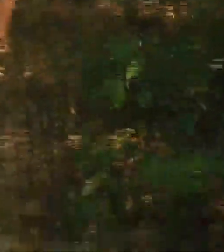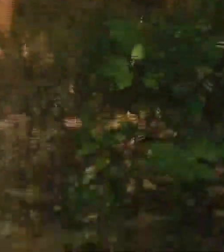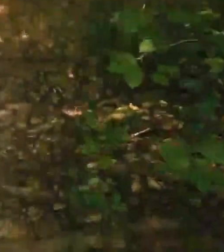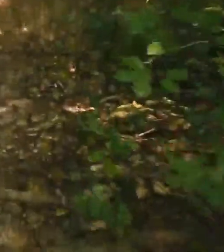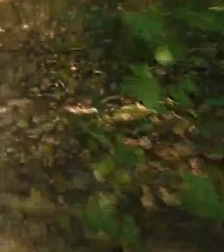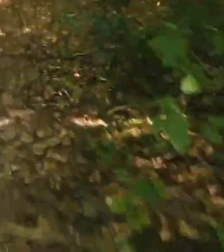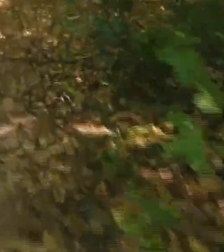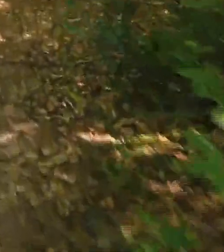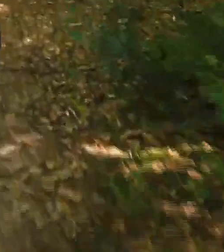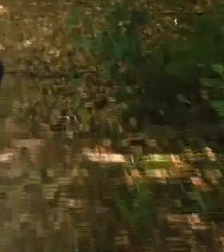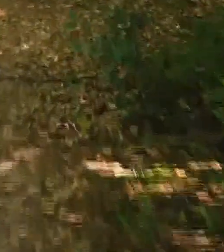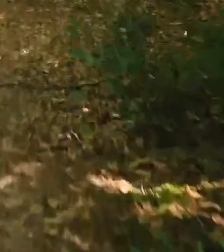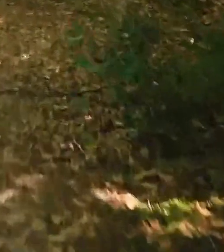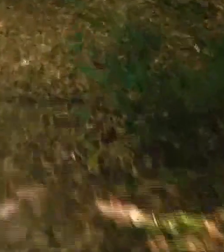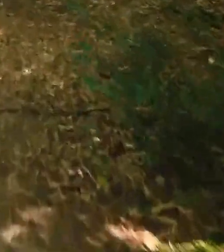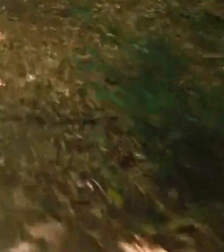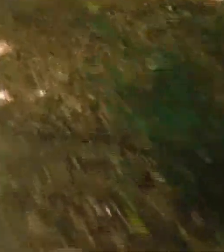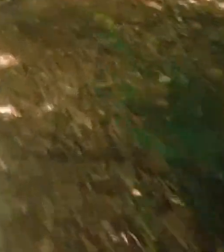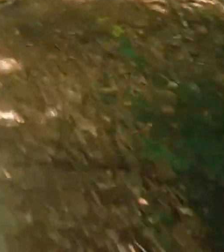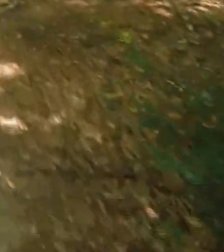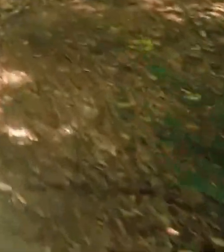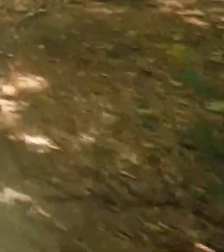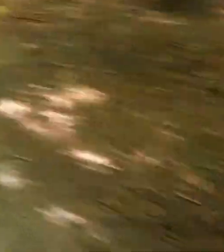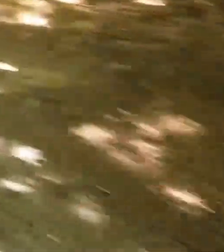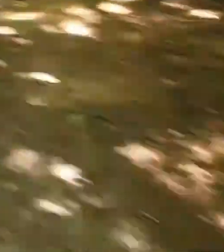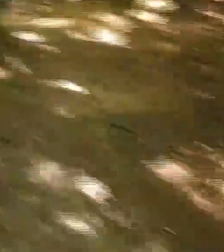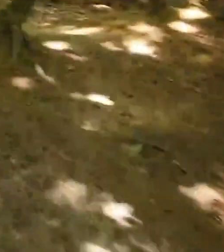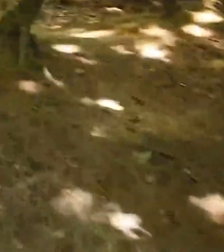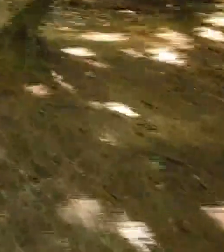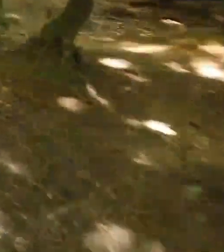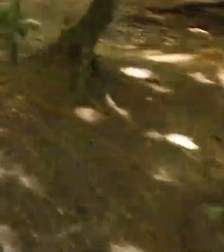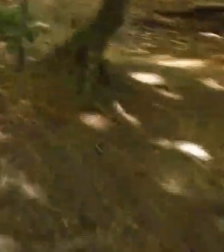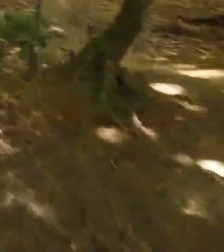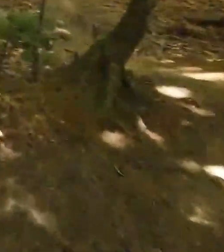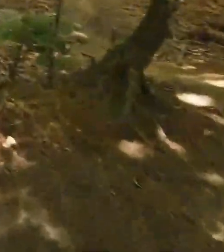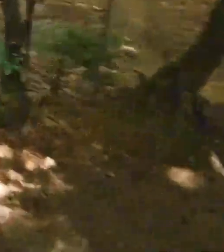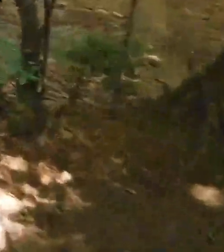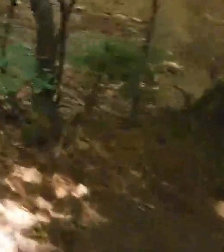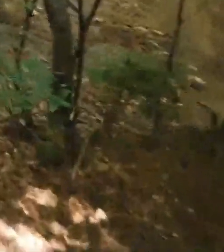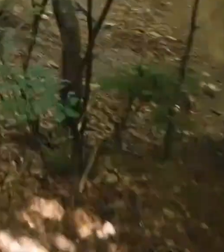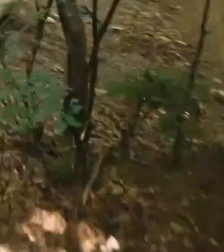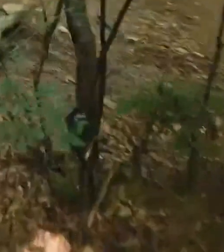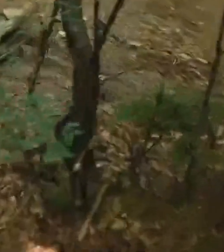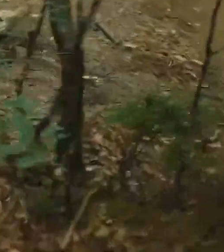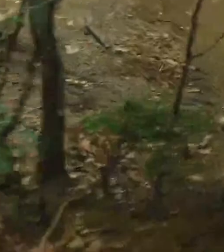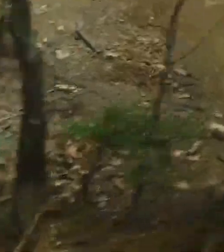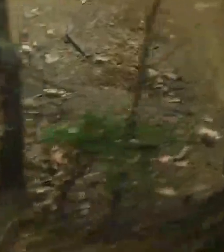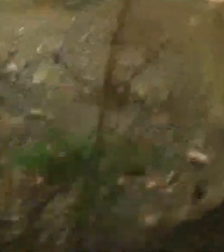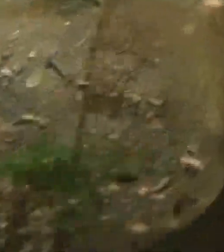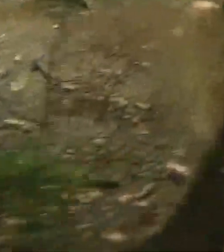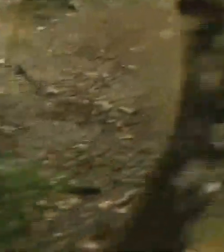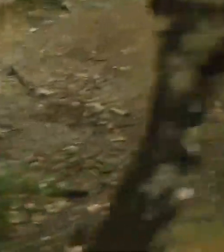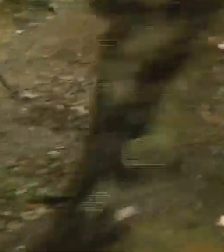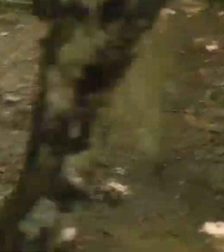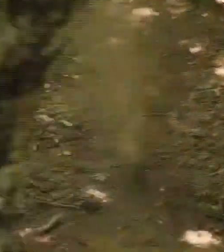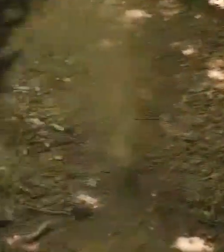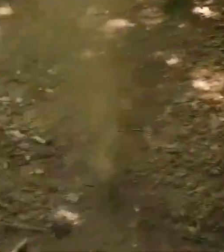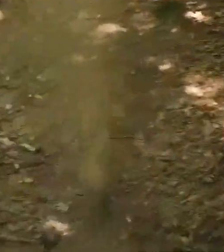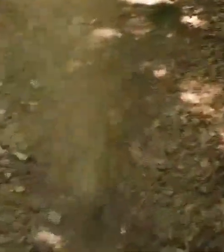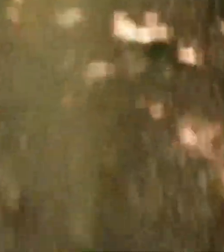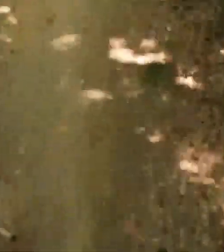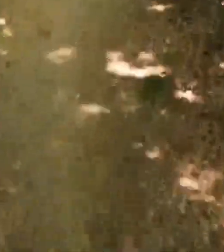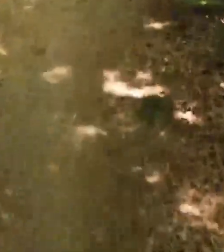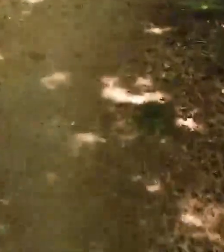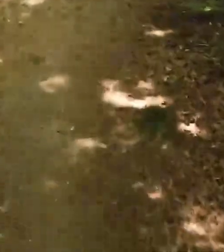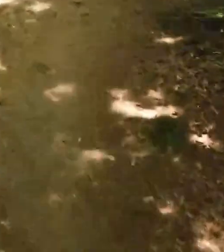here. So I decided, okay, we'll just free search the woods. And that's when we searched for about